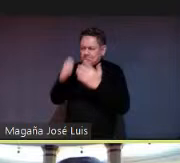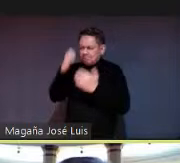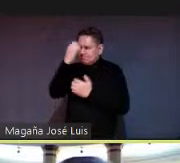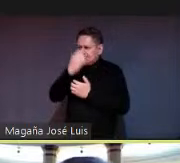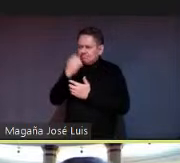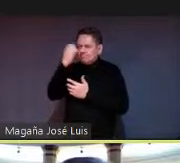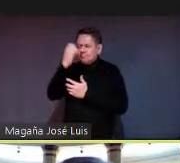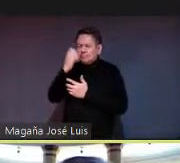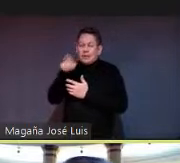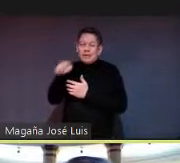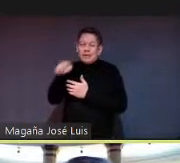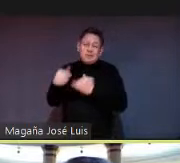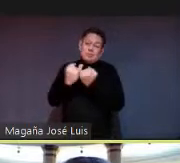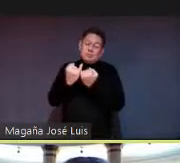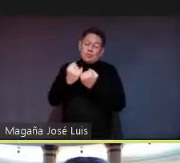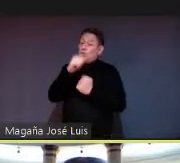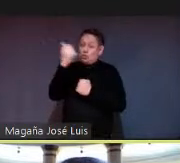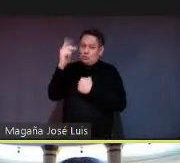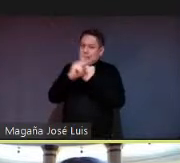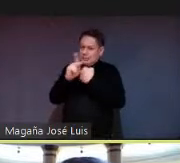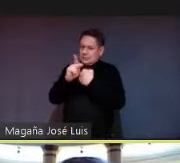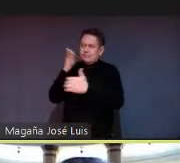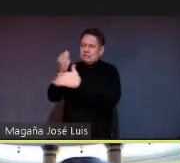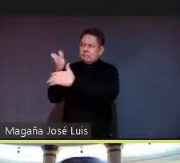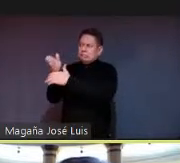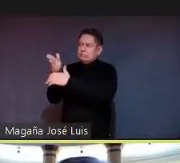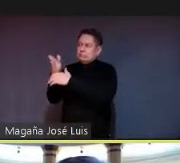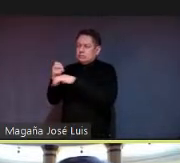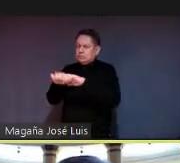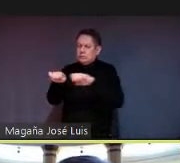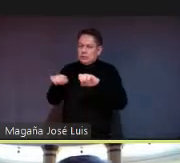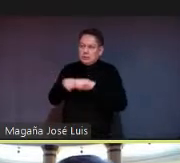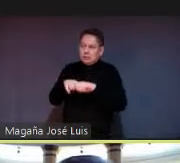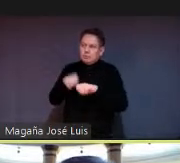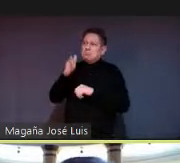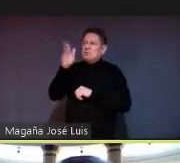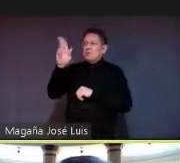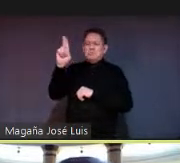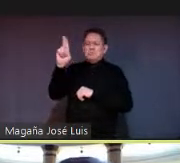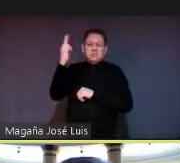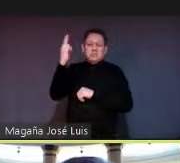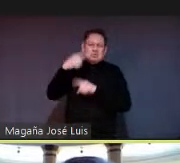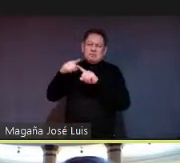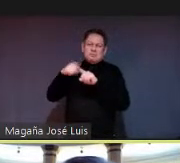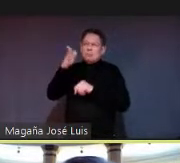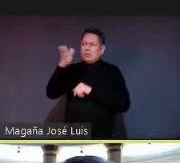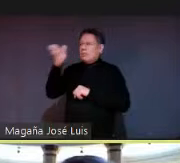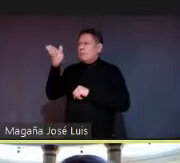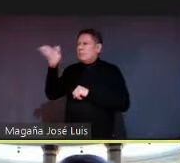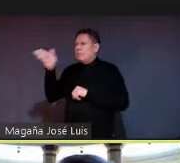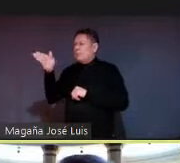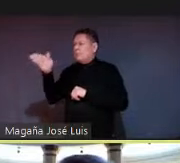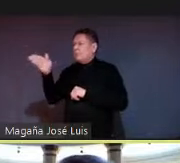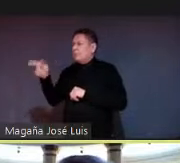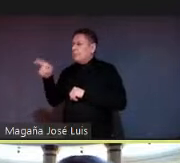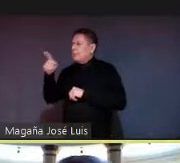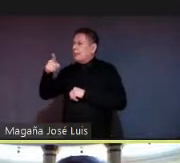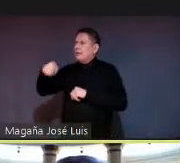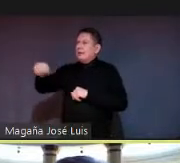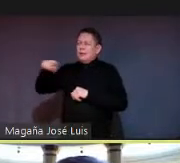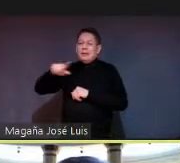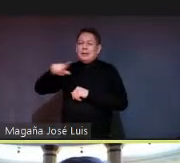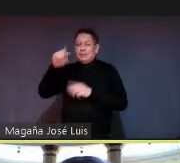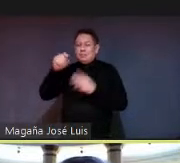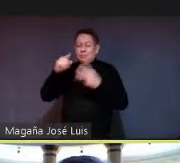They tried to see how this kind of education was taking place at other universities abroad. With all of